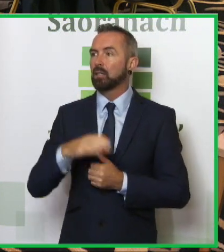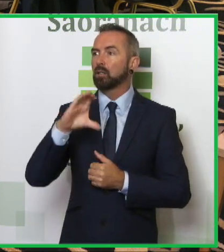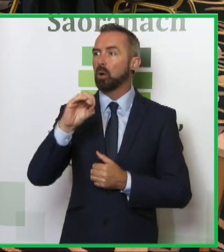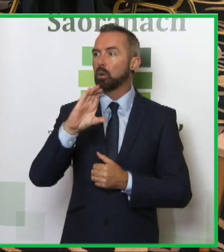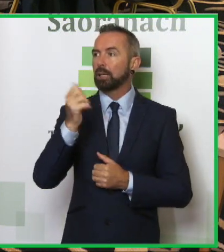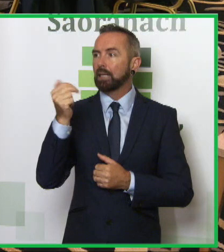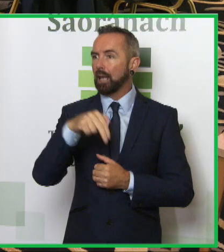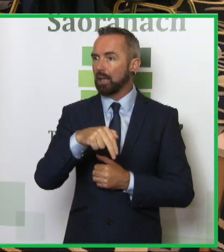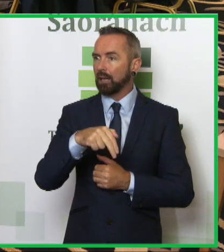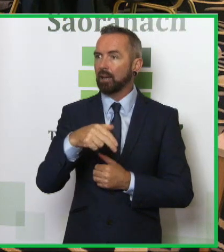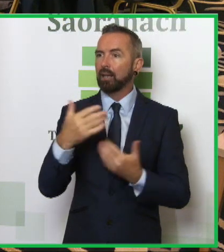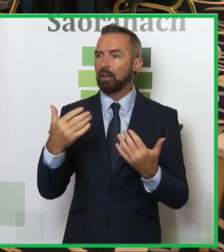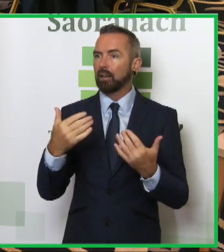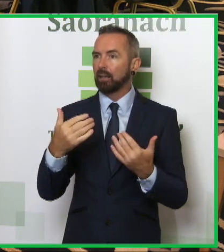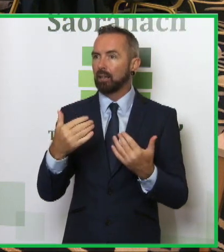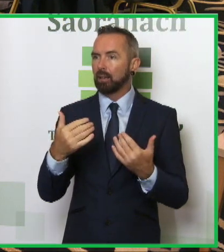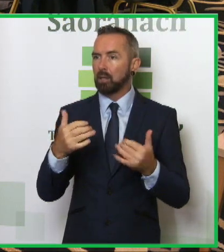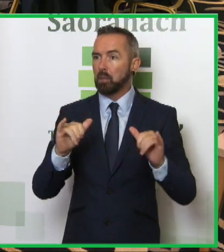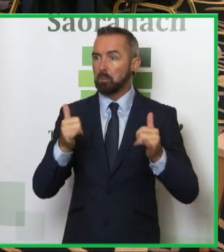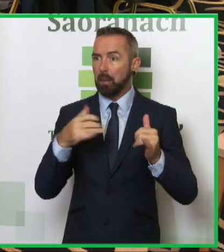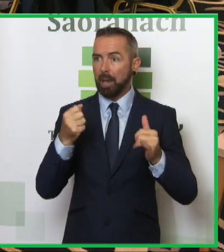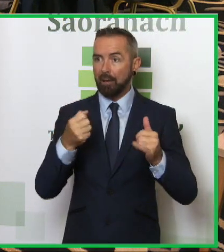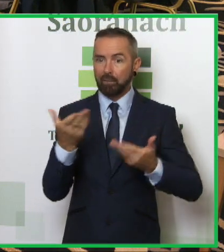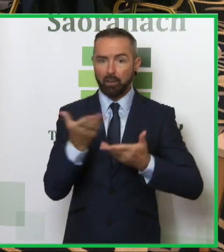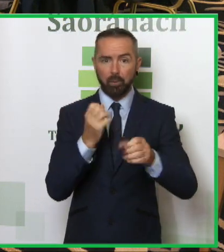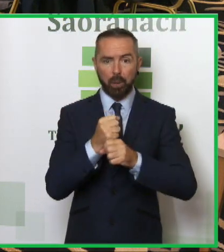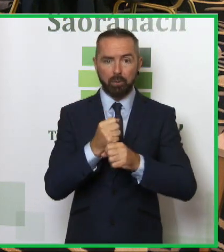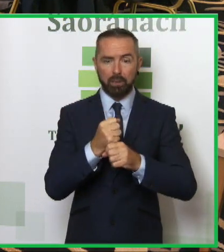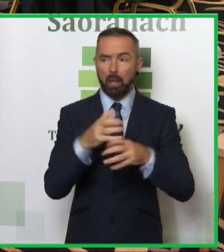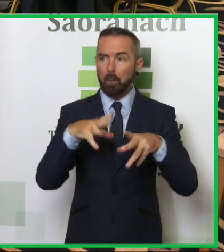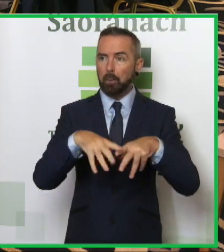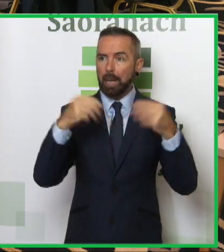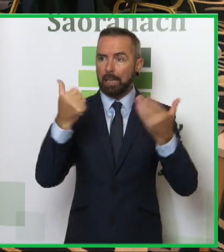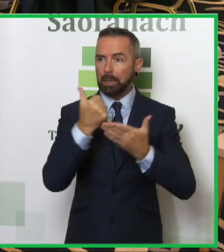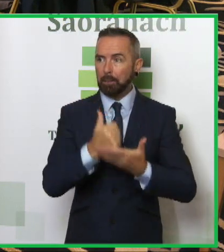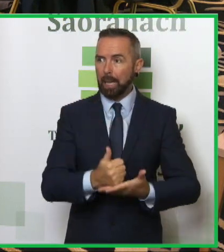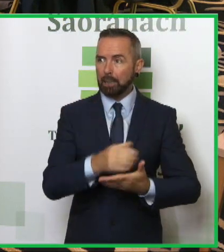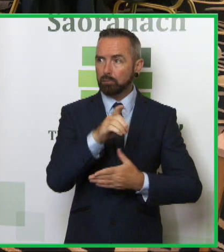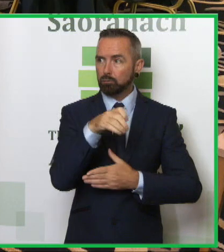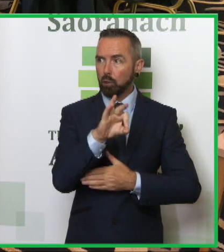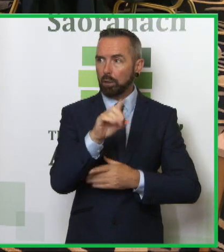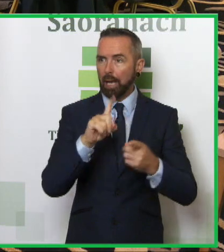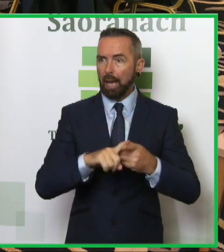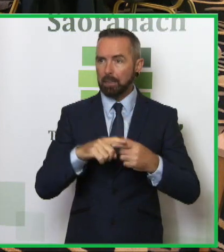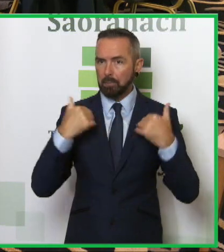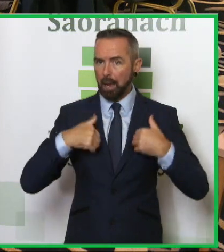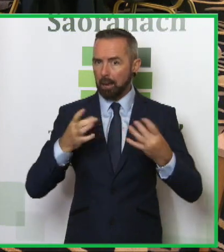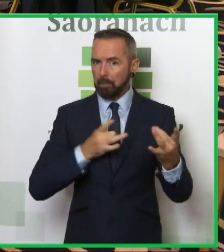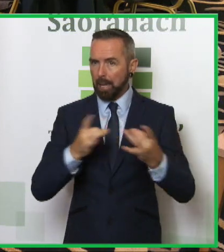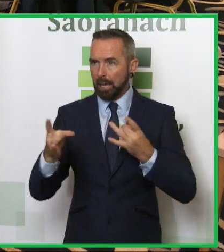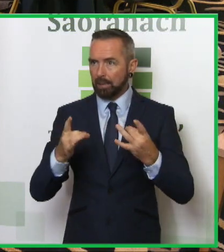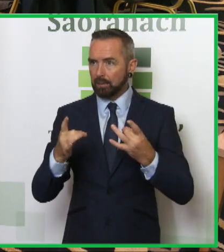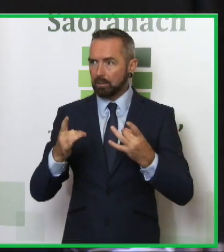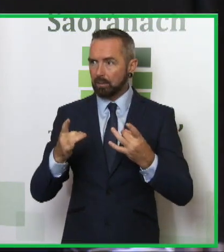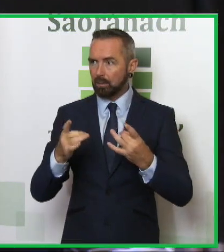Is it worth having a conversation around natural, like plant-based drugs and synthetic or